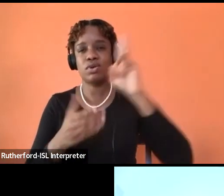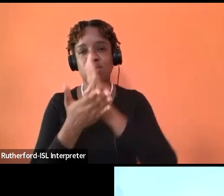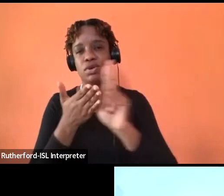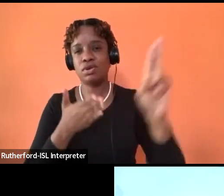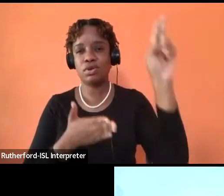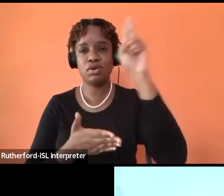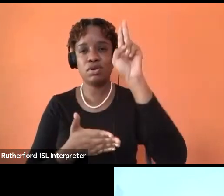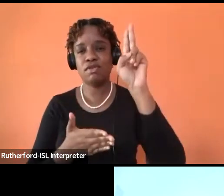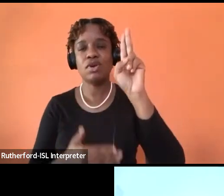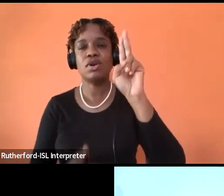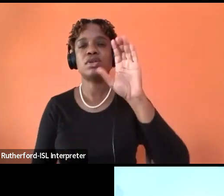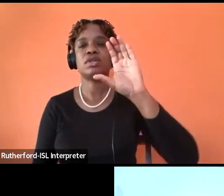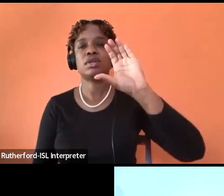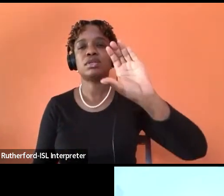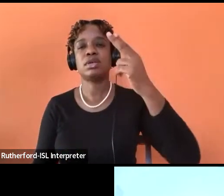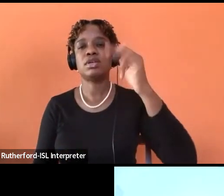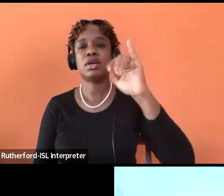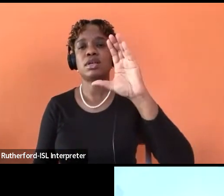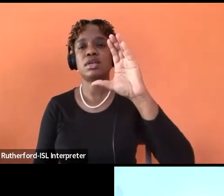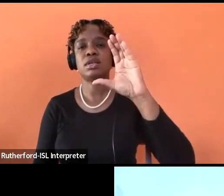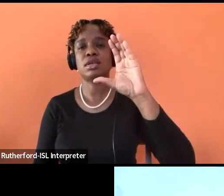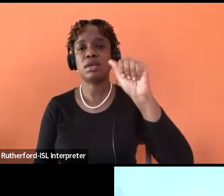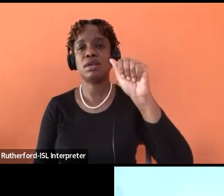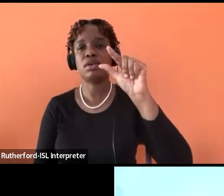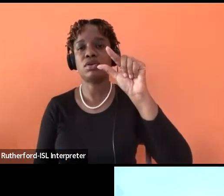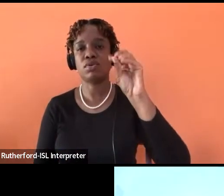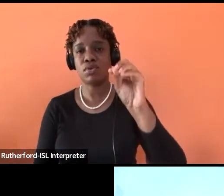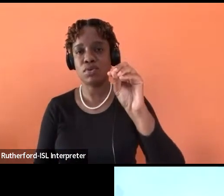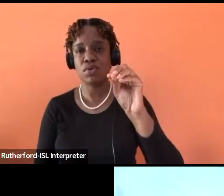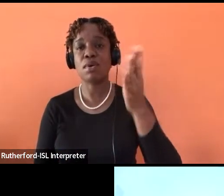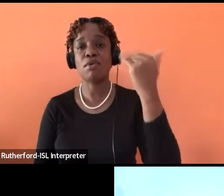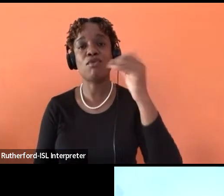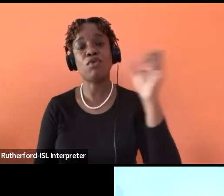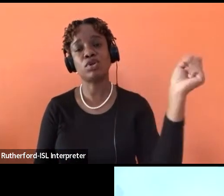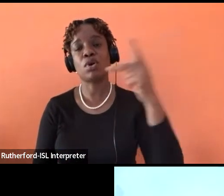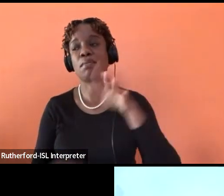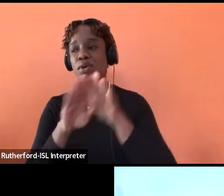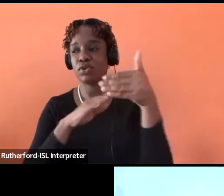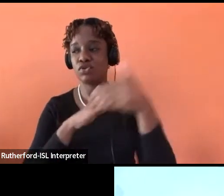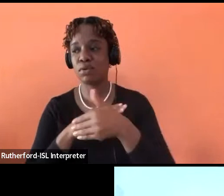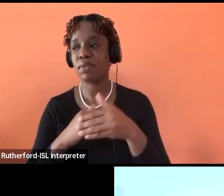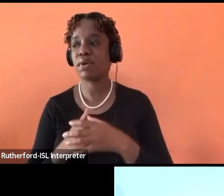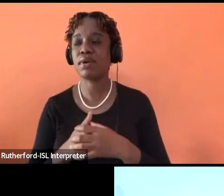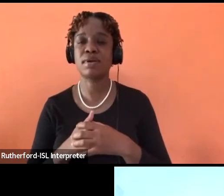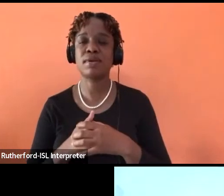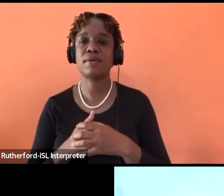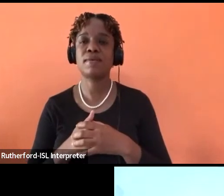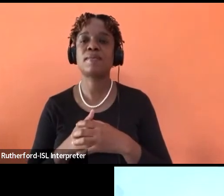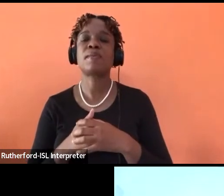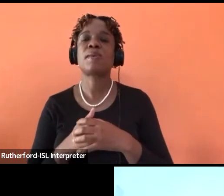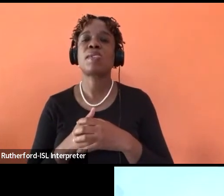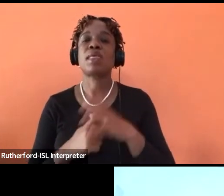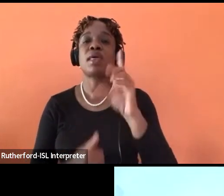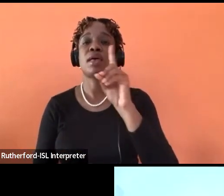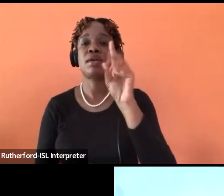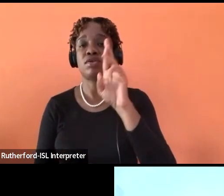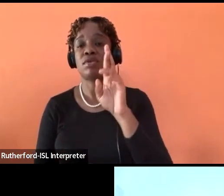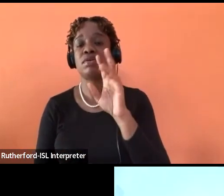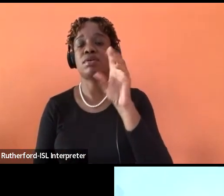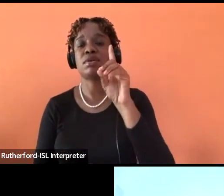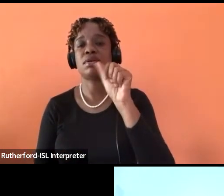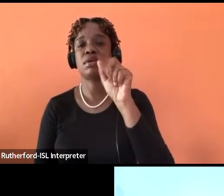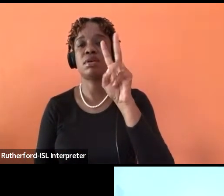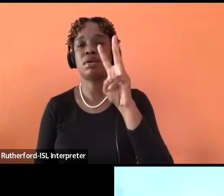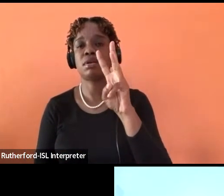in 2008, just before she returned to Jamaica. Thank God you came back. Dr. Dawson is a team doctor for, I think this